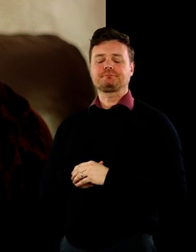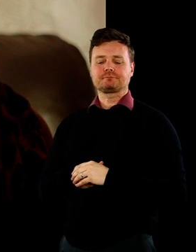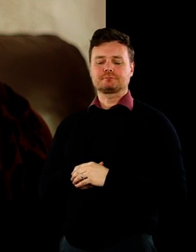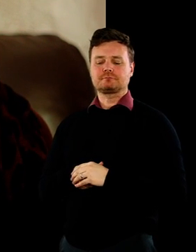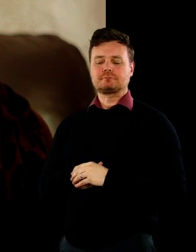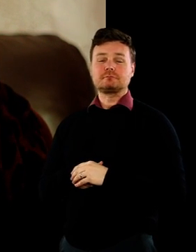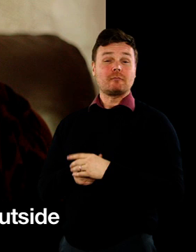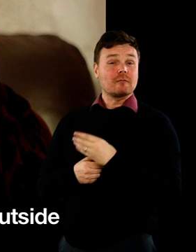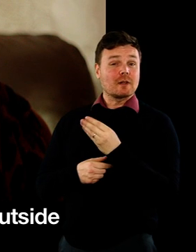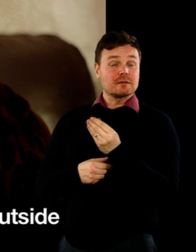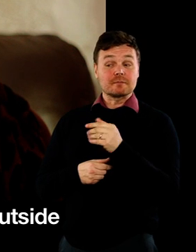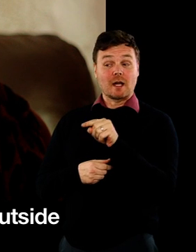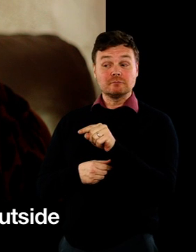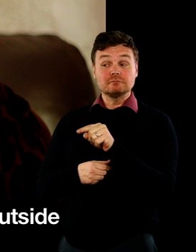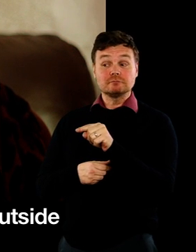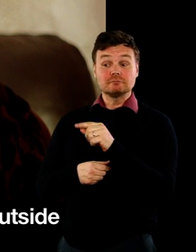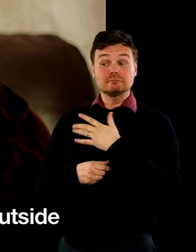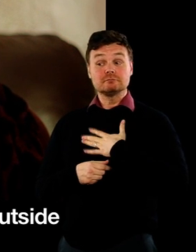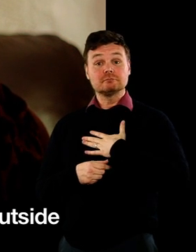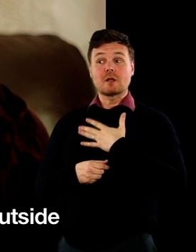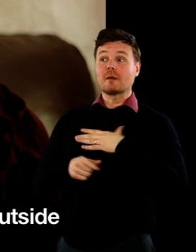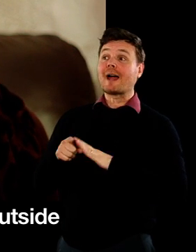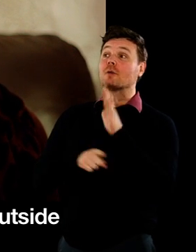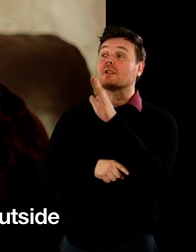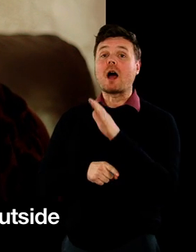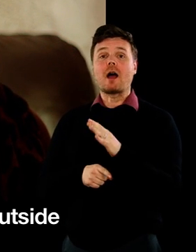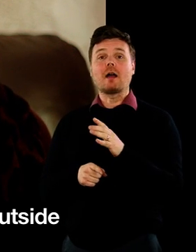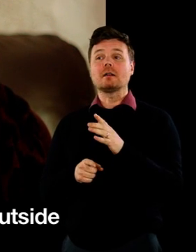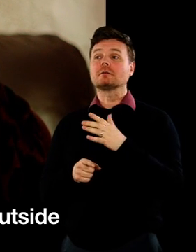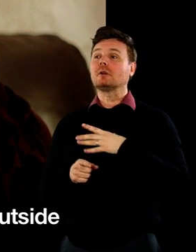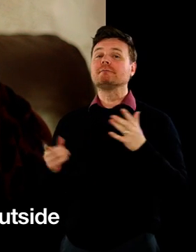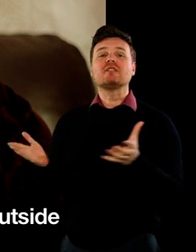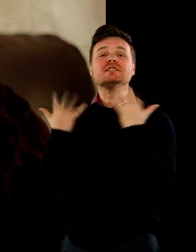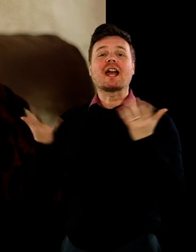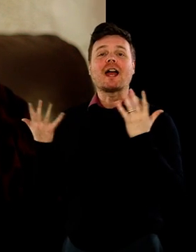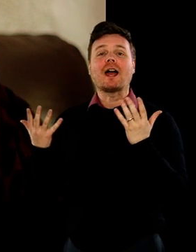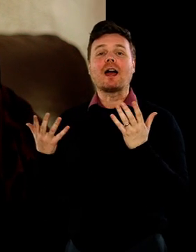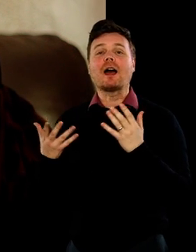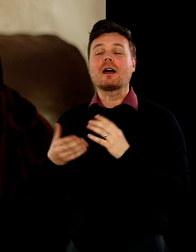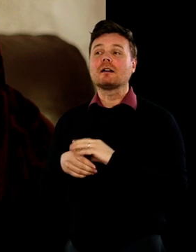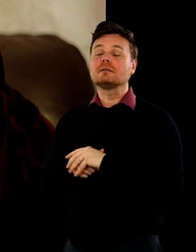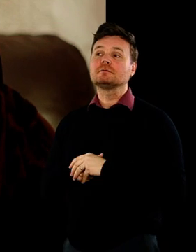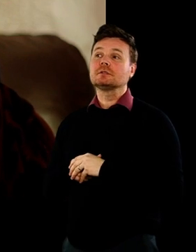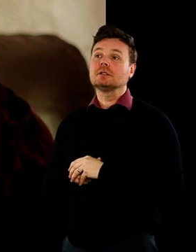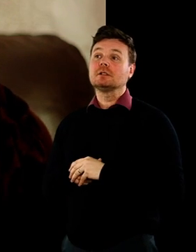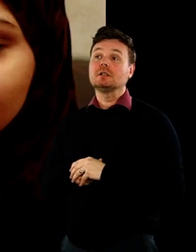rest. And sometimes she went to go to outside with some fresh air.